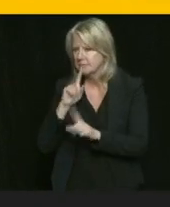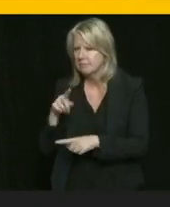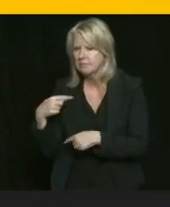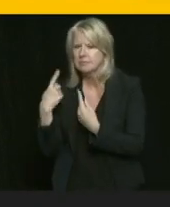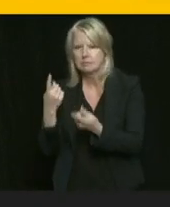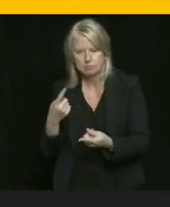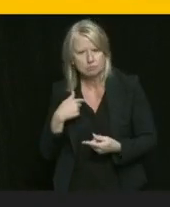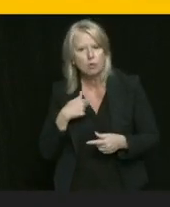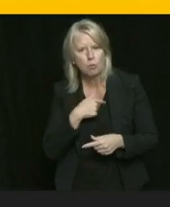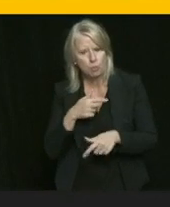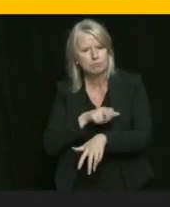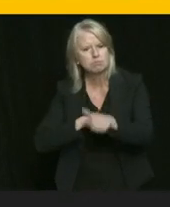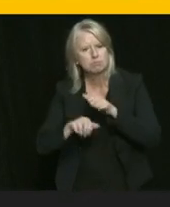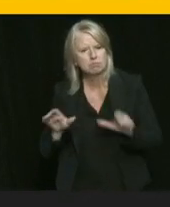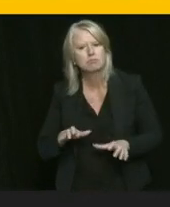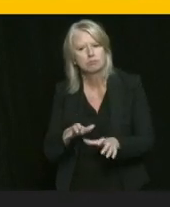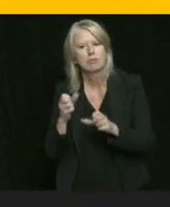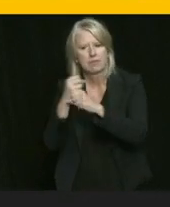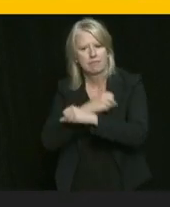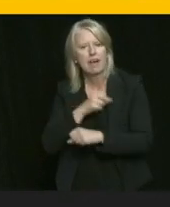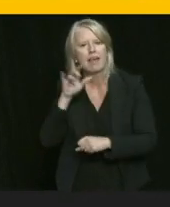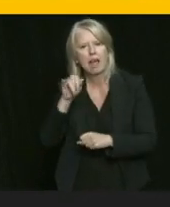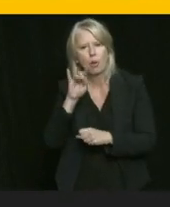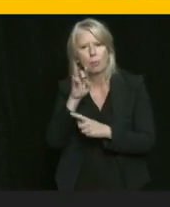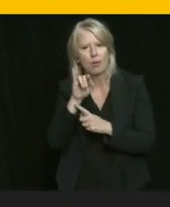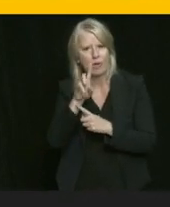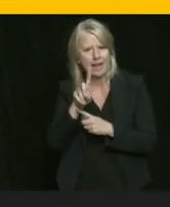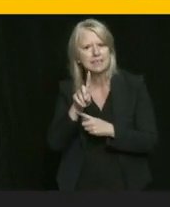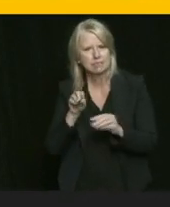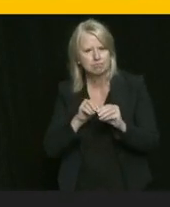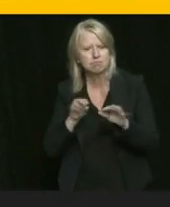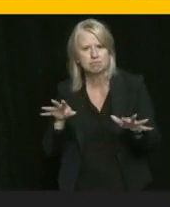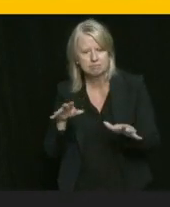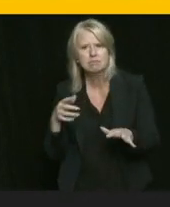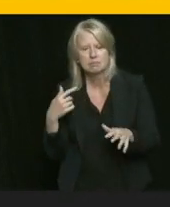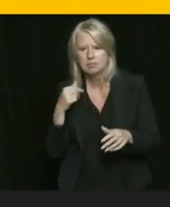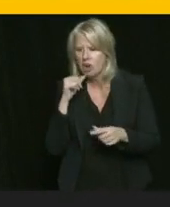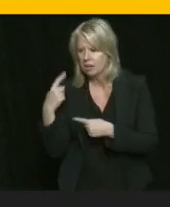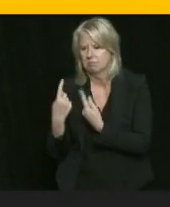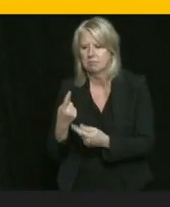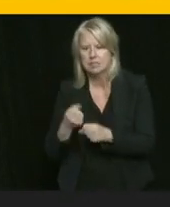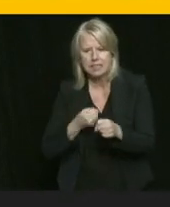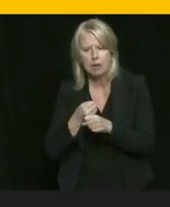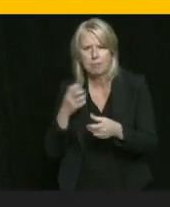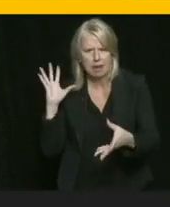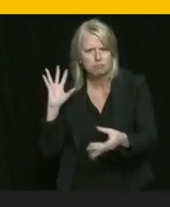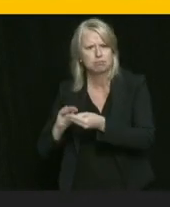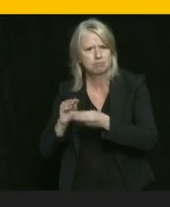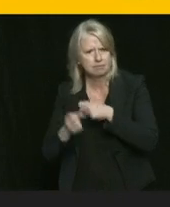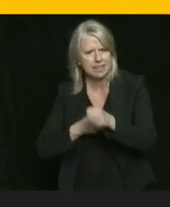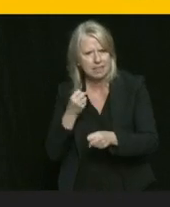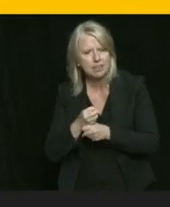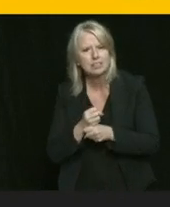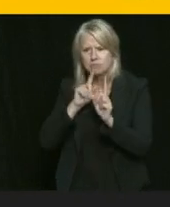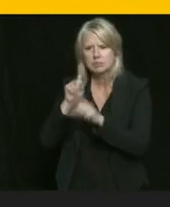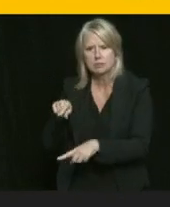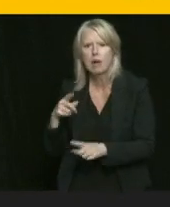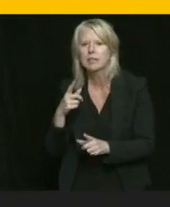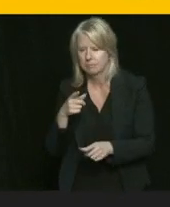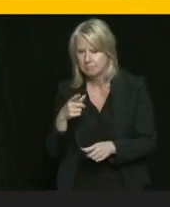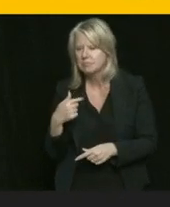strong action to fight the opioid epidemic, not just this year, but over the past years. Greater access to safe